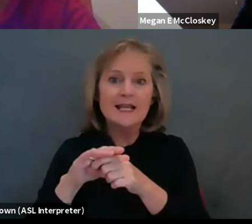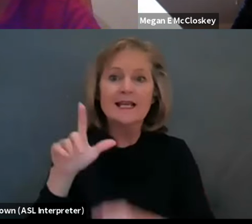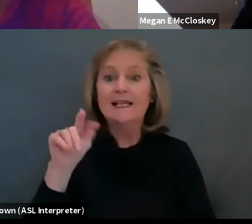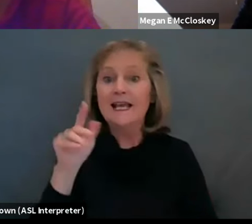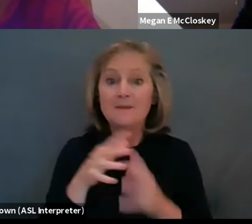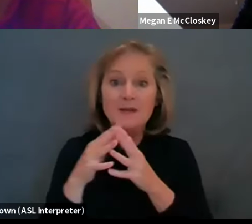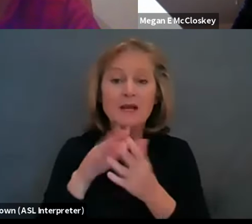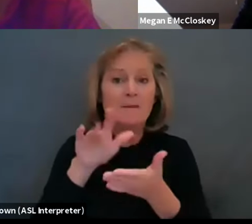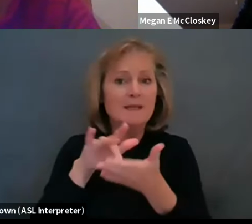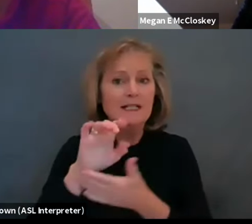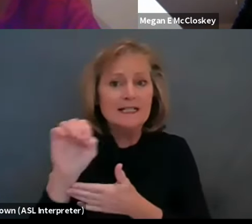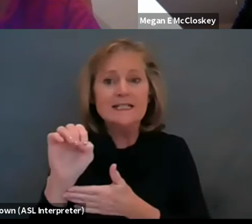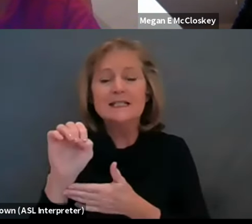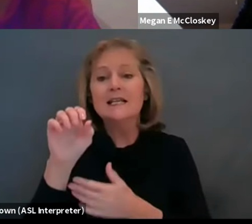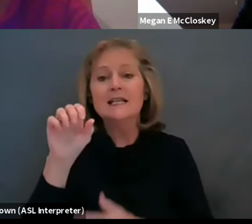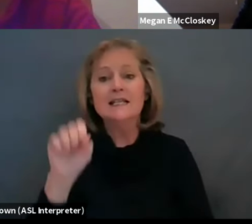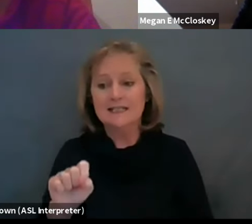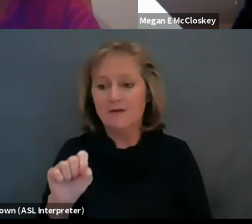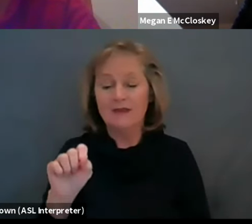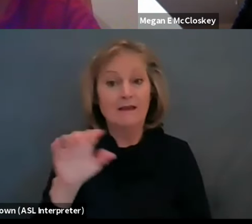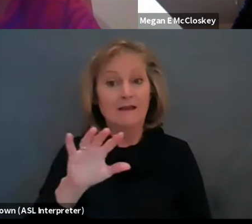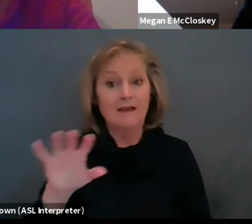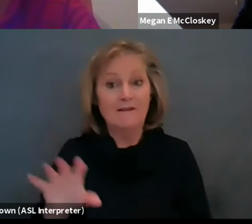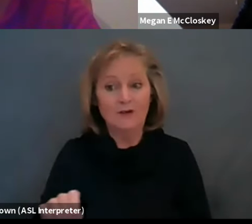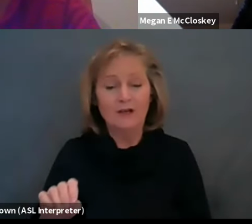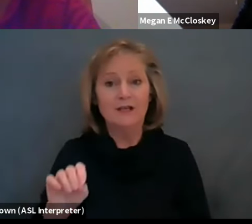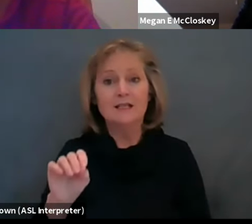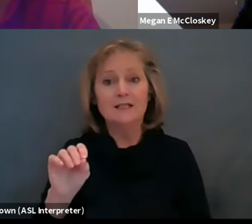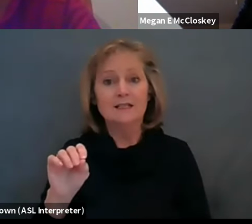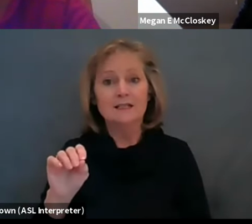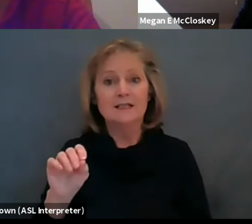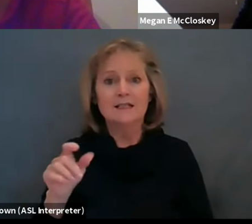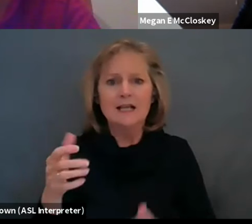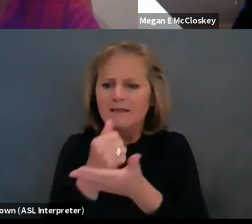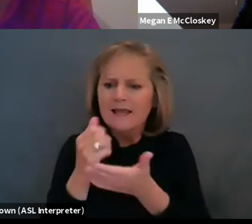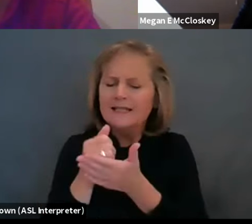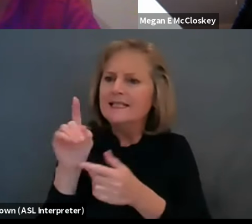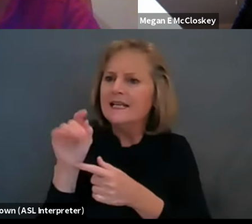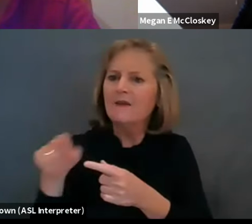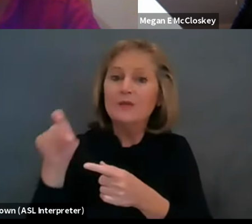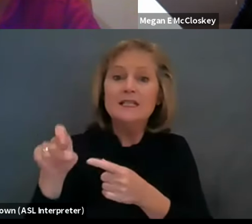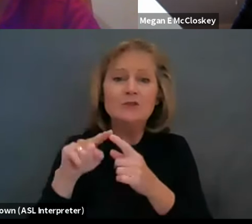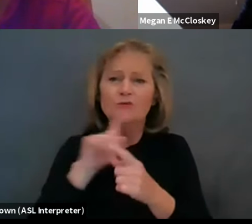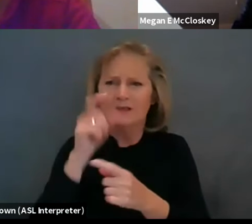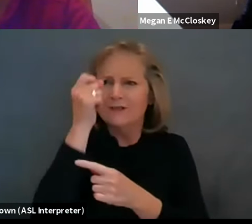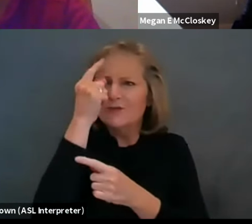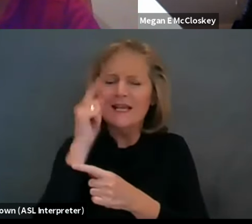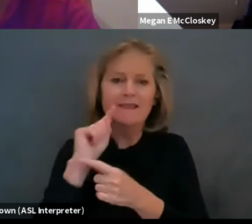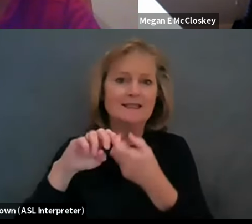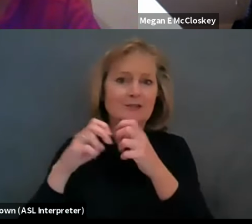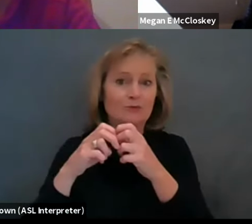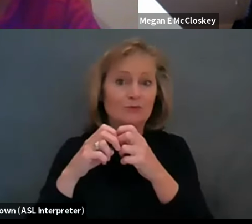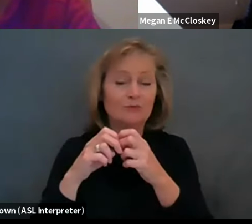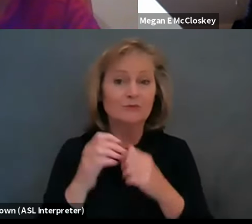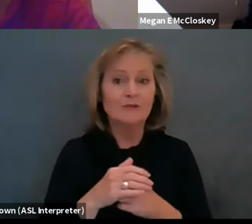Middle East, Sub-Saharan Africa, to start collecting the data that we need to really understand this issue.